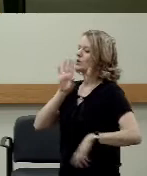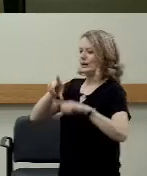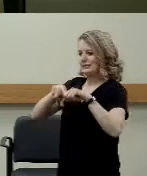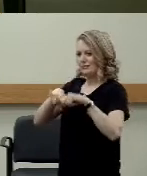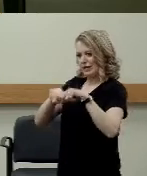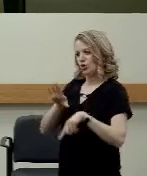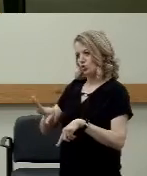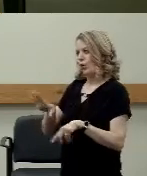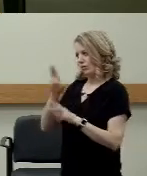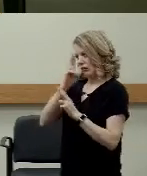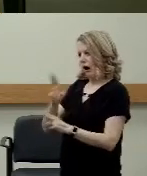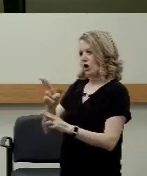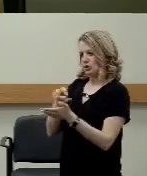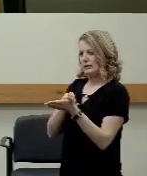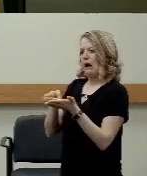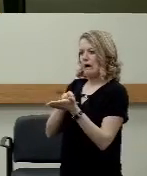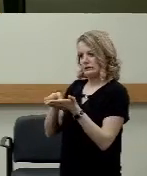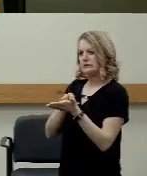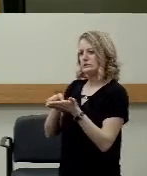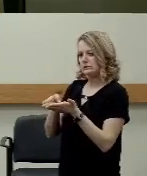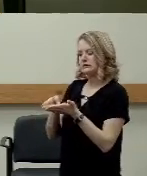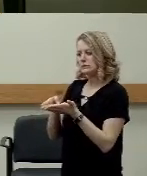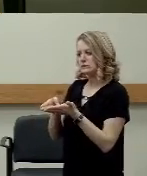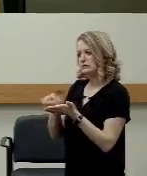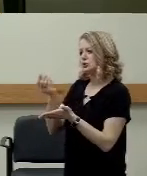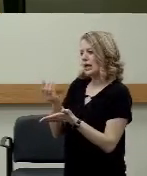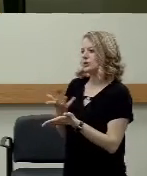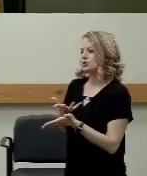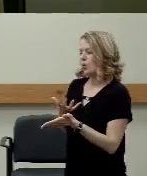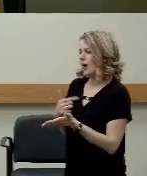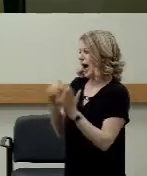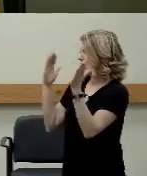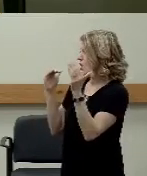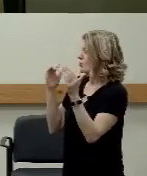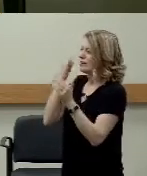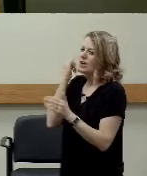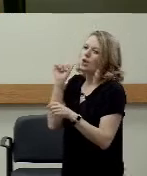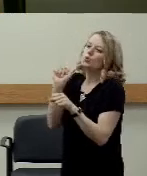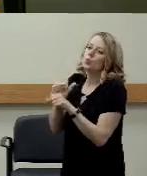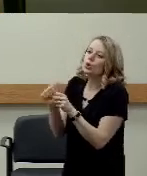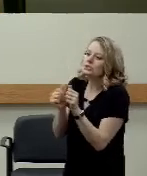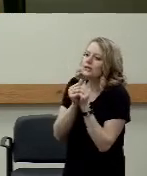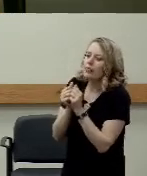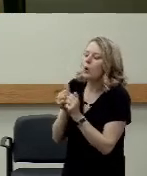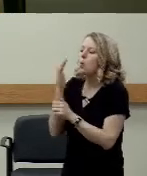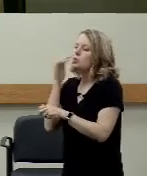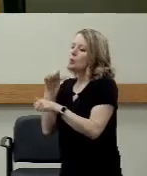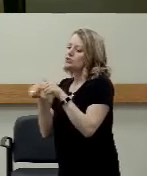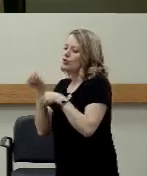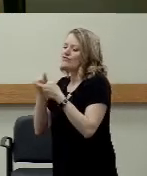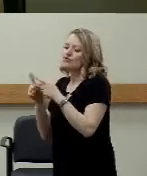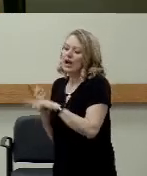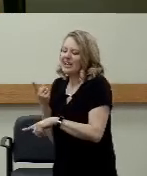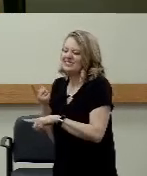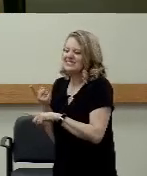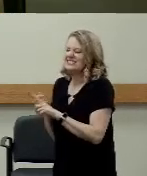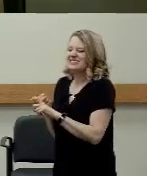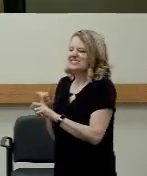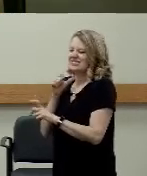honor system to some extent. I would hope people who only work together or know each other casually would be